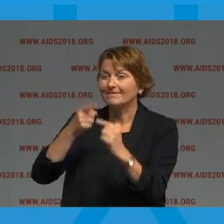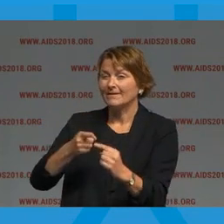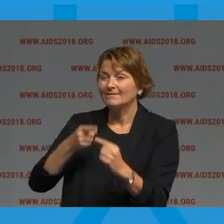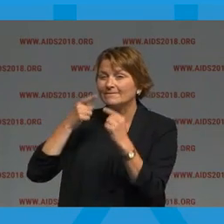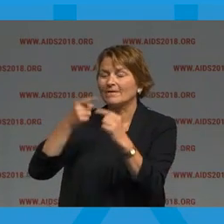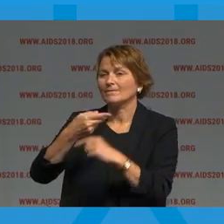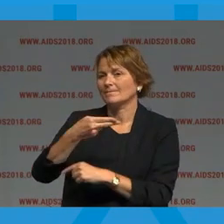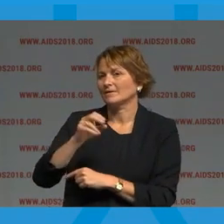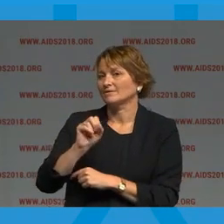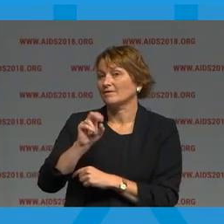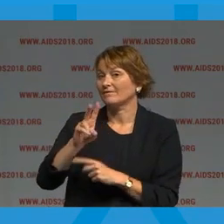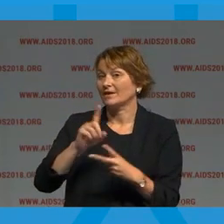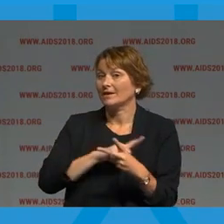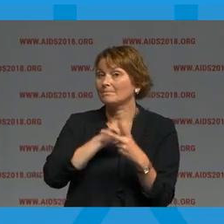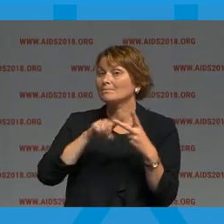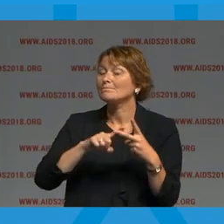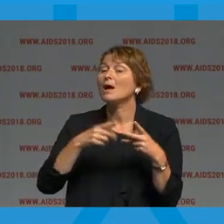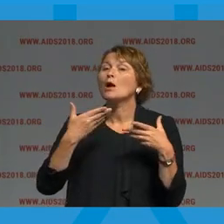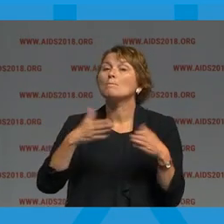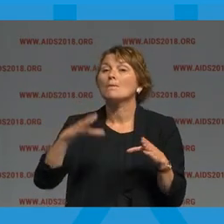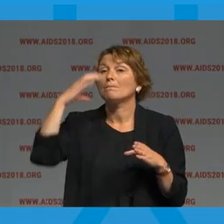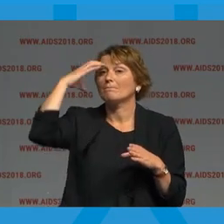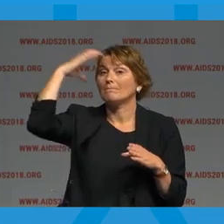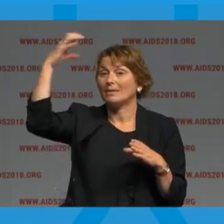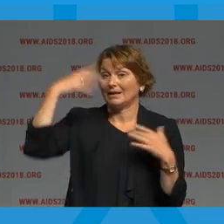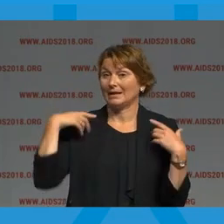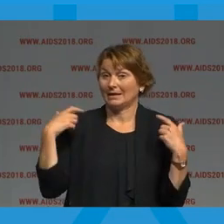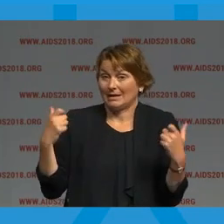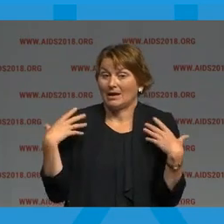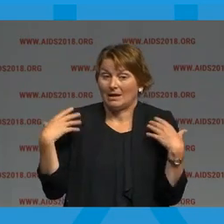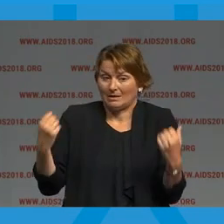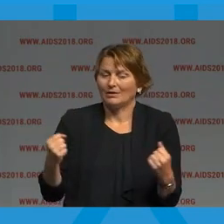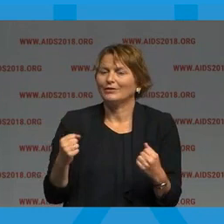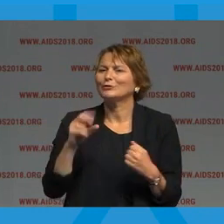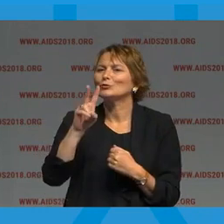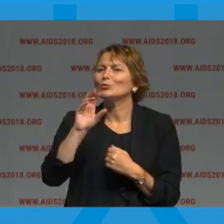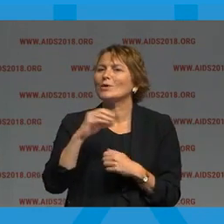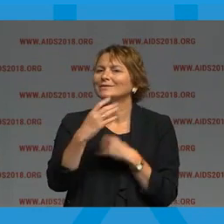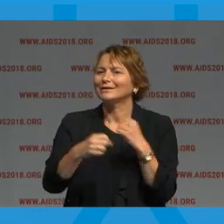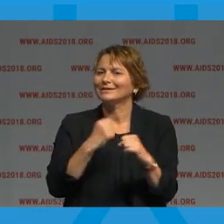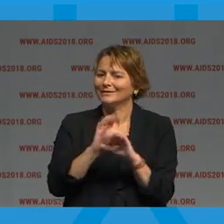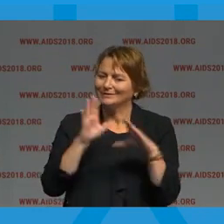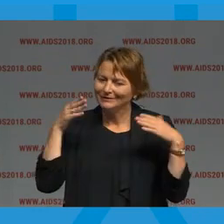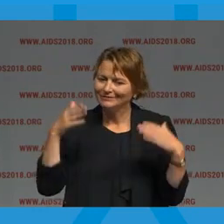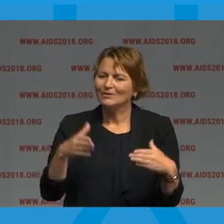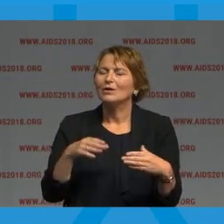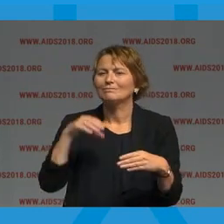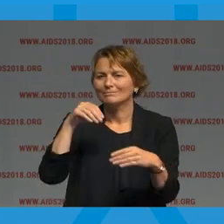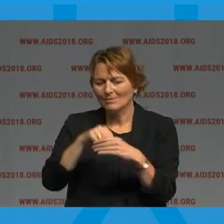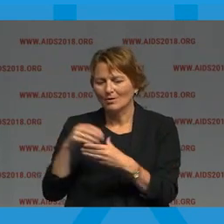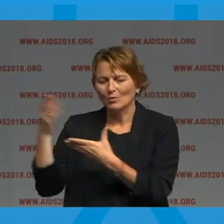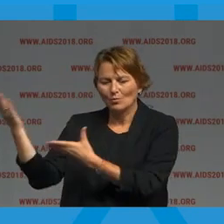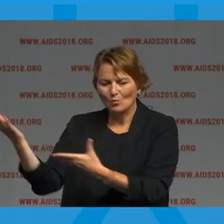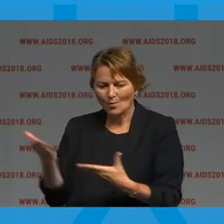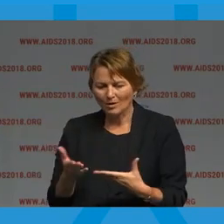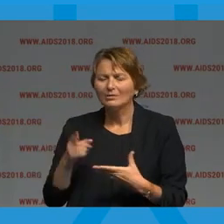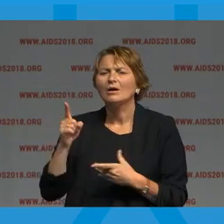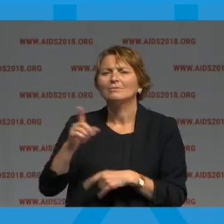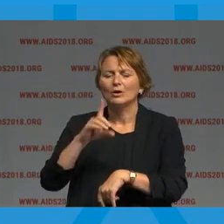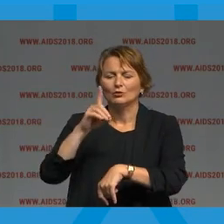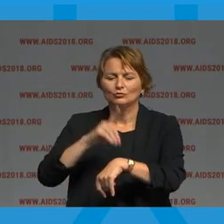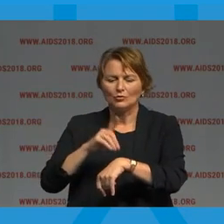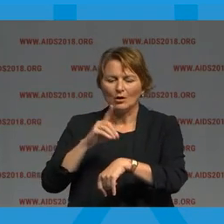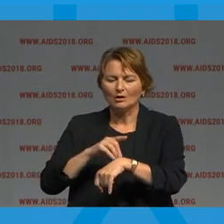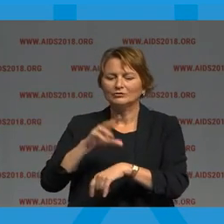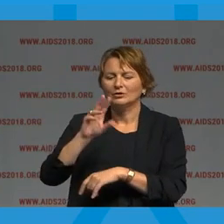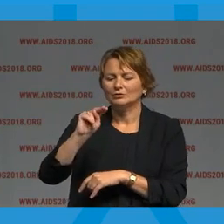health for over 20. I invite you to welcome Dr. Nduku Kilonzo, Chief Executive Officer